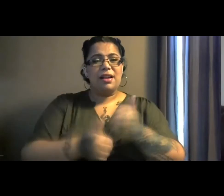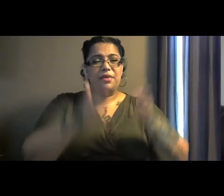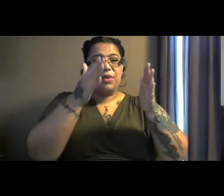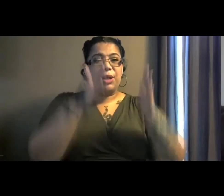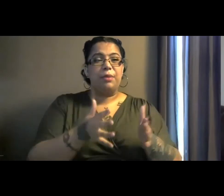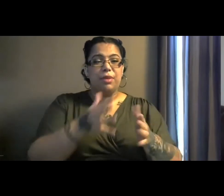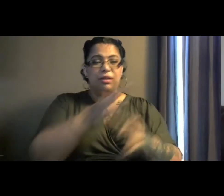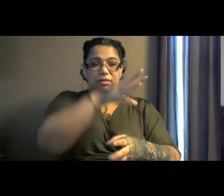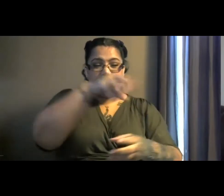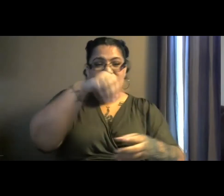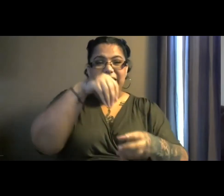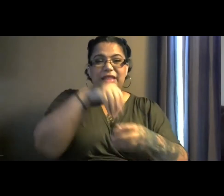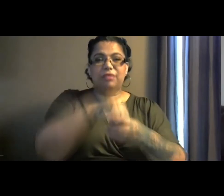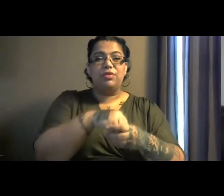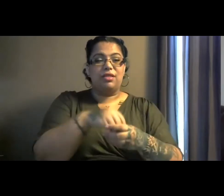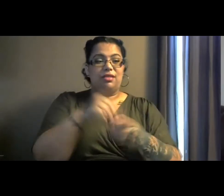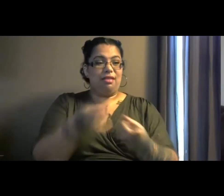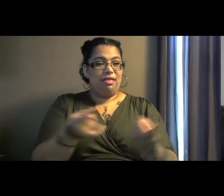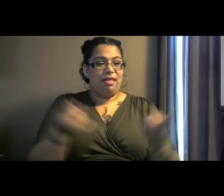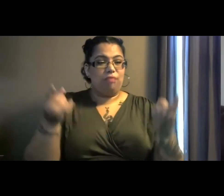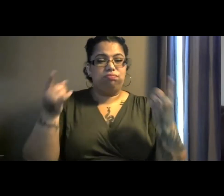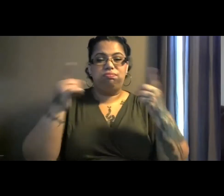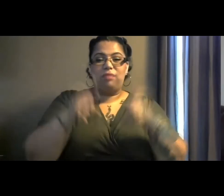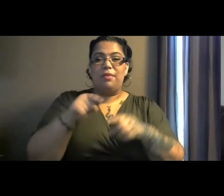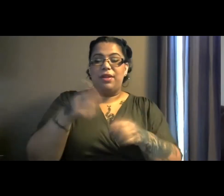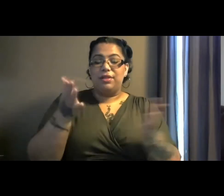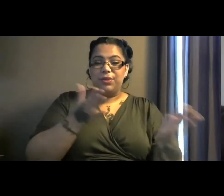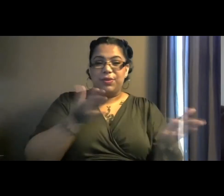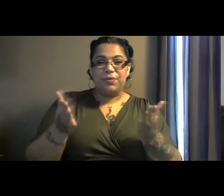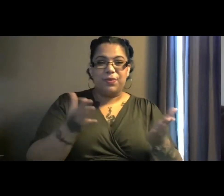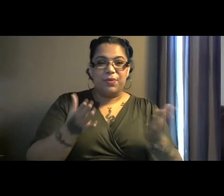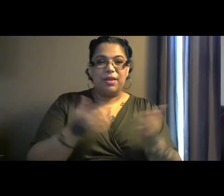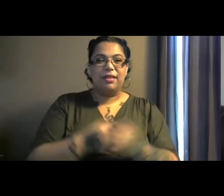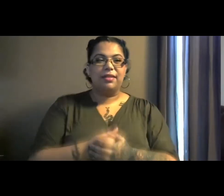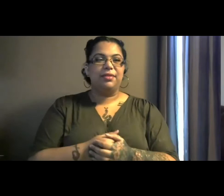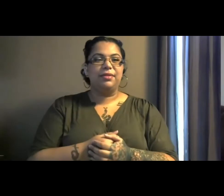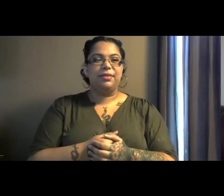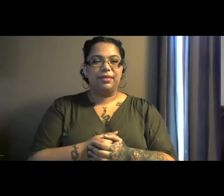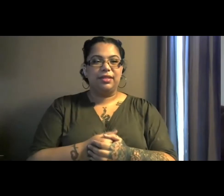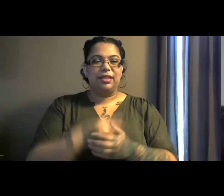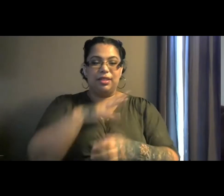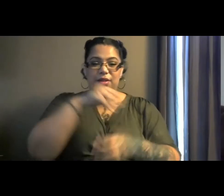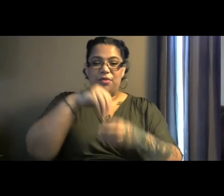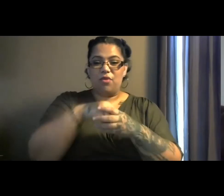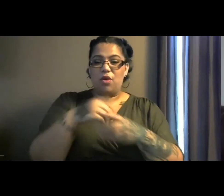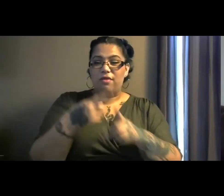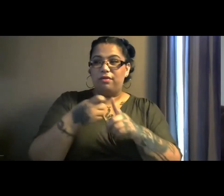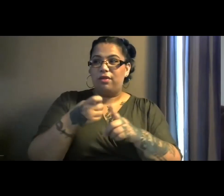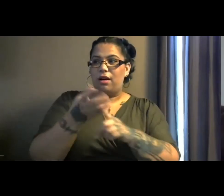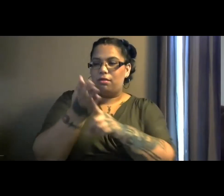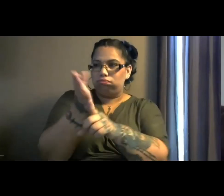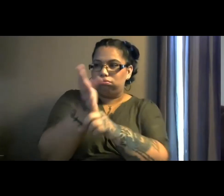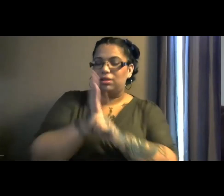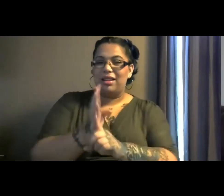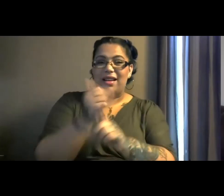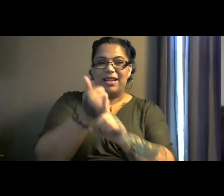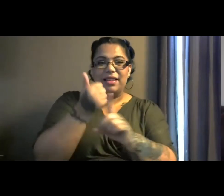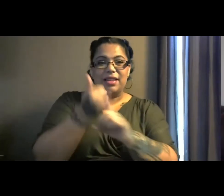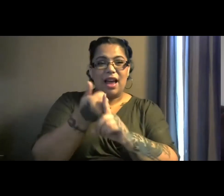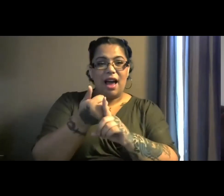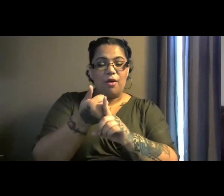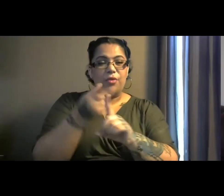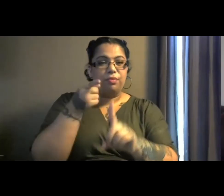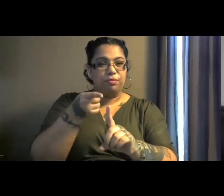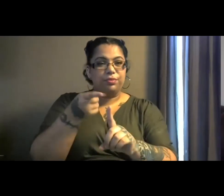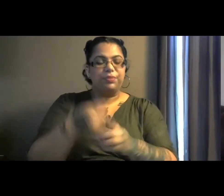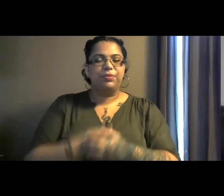participating in the unfolding of this service is participating from the very essence of God itself. So everyone who is